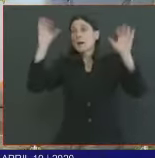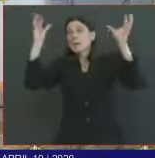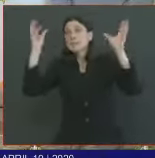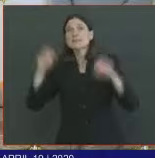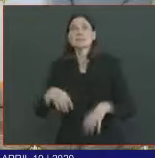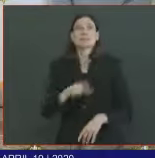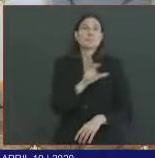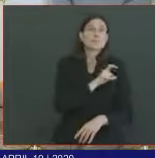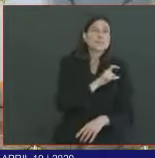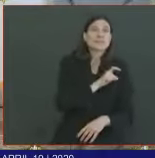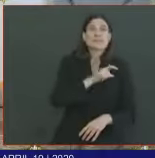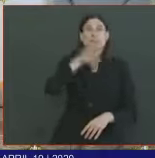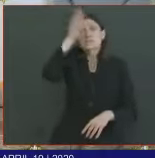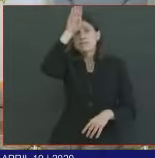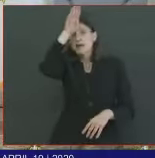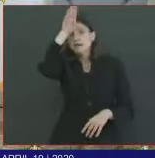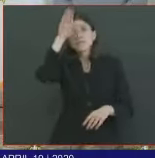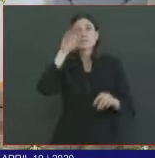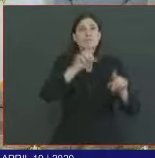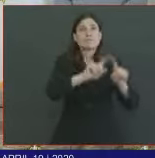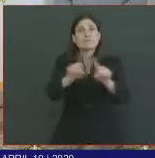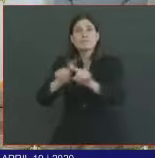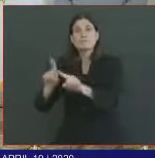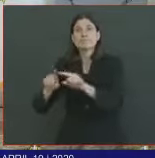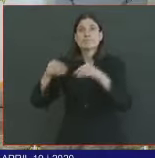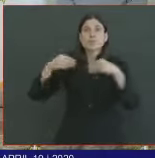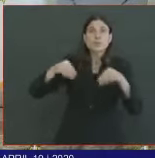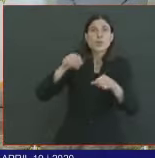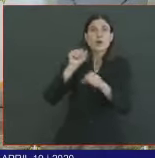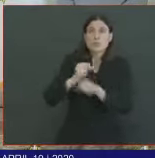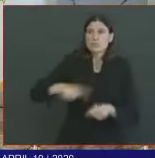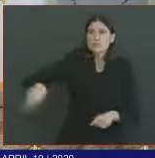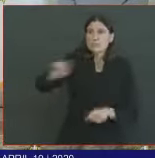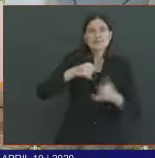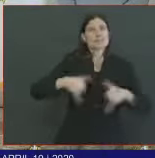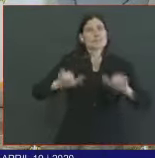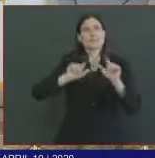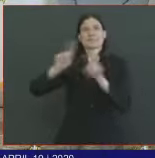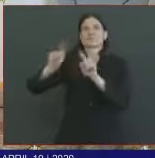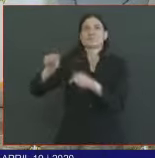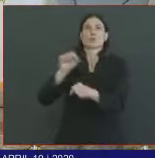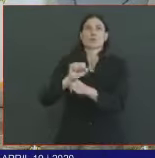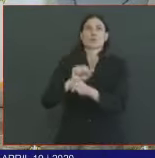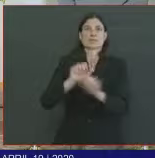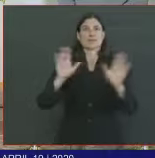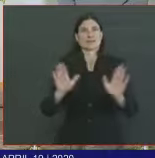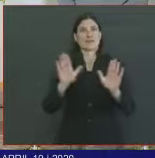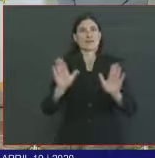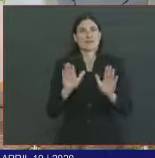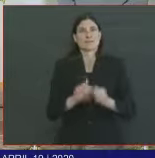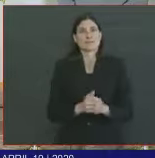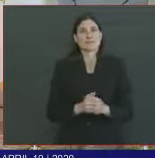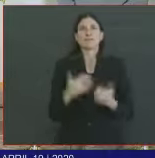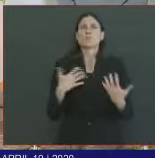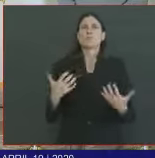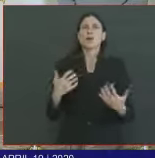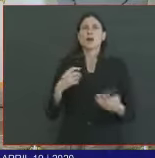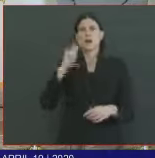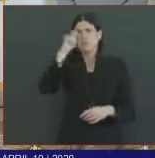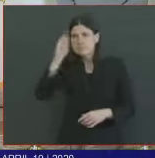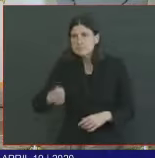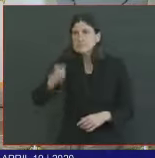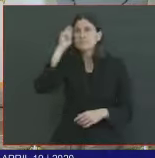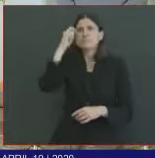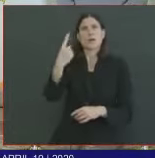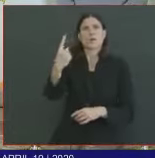I especially want to take a minute now to call out the people at the Rhode Island EMA, the Emergency Management Agency,